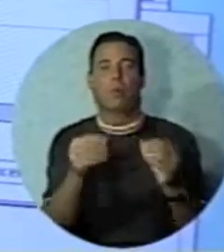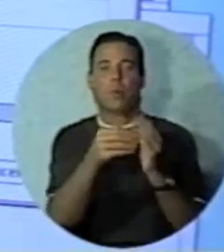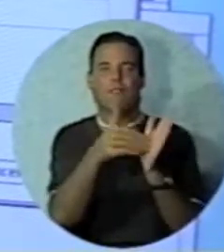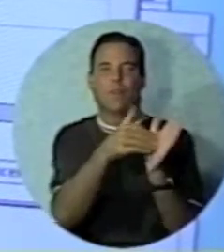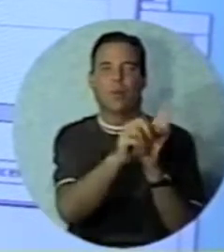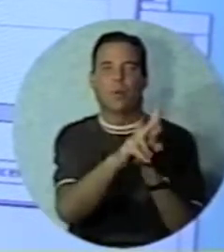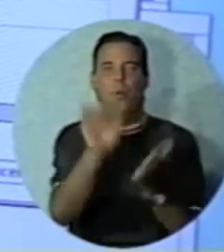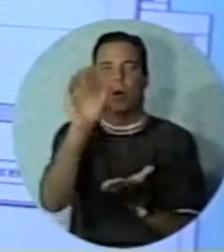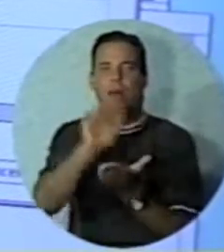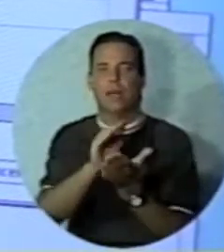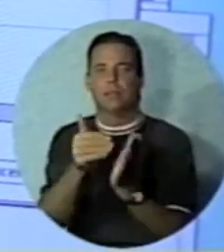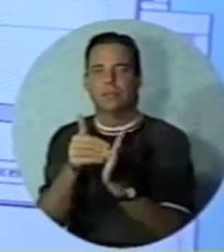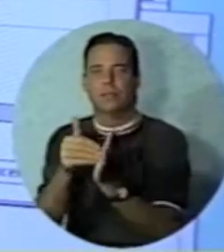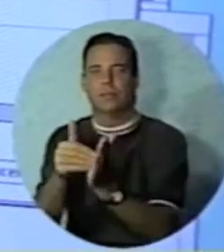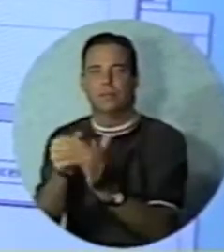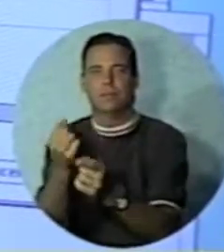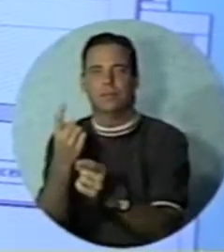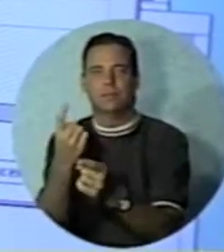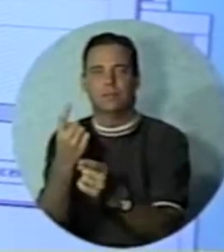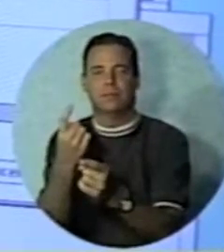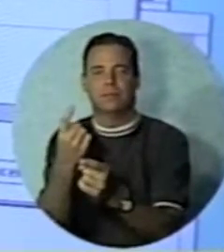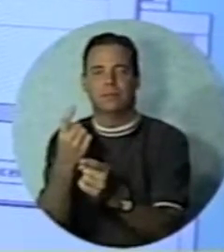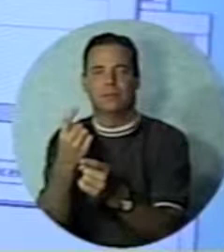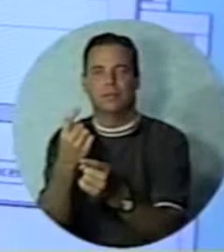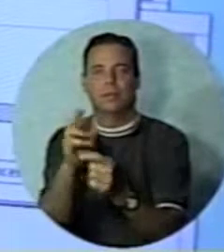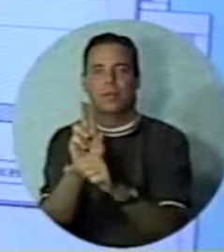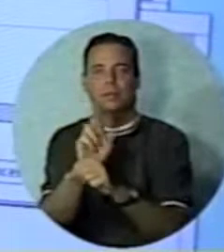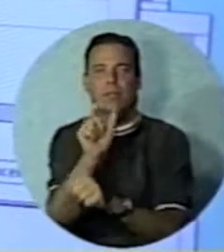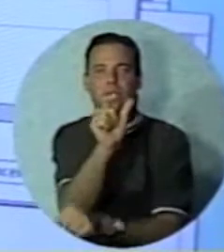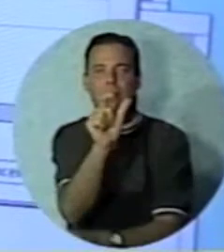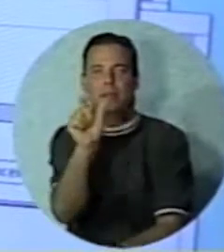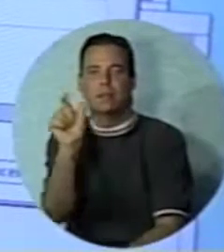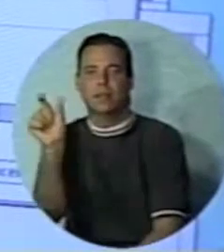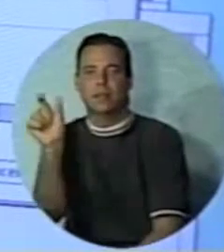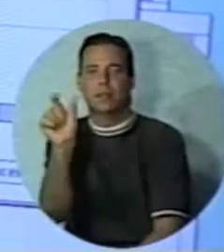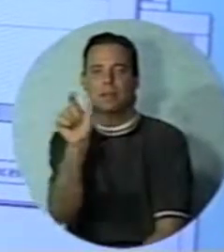less frequently by moving the slider bar.